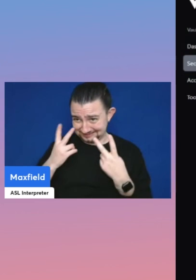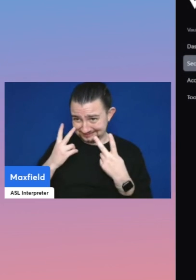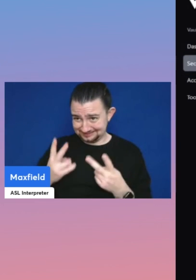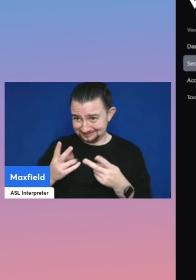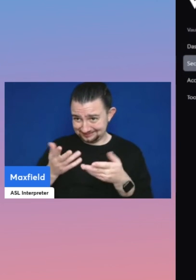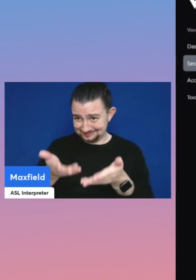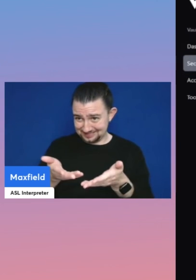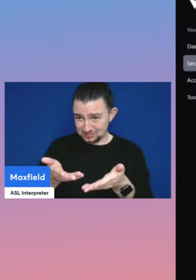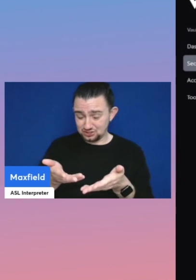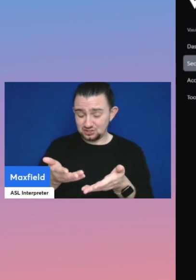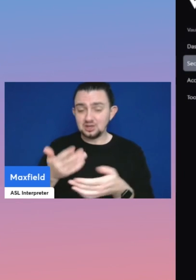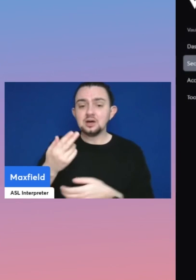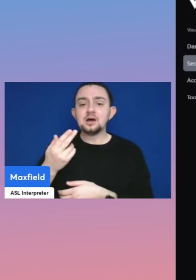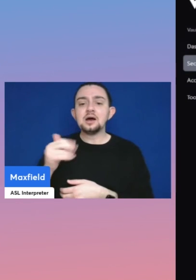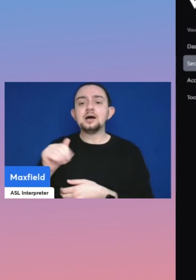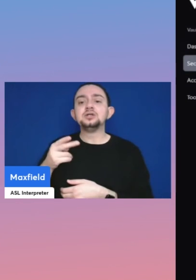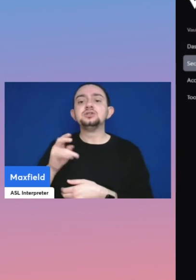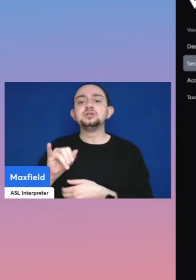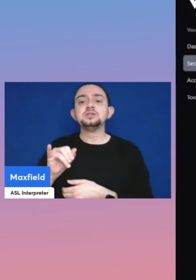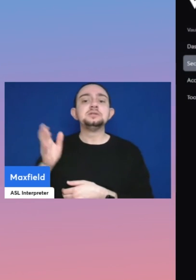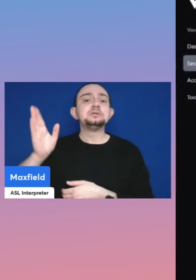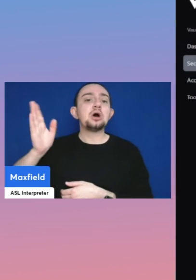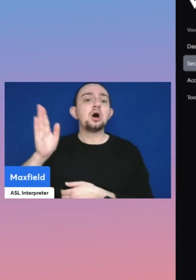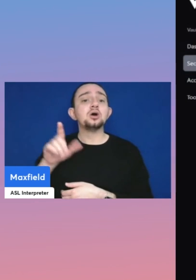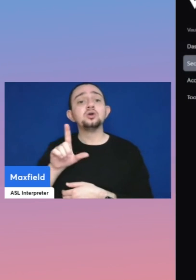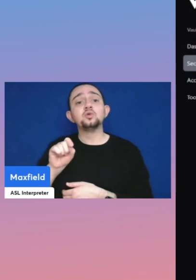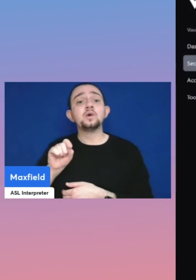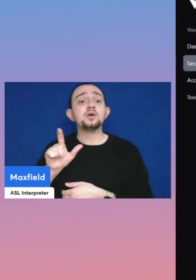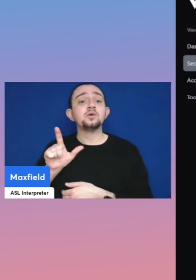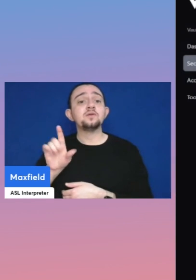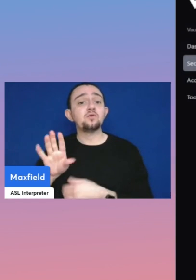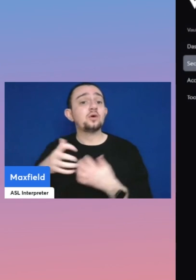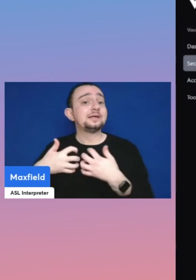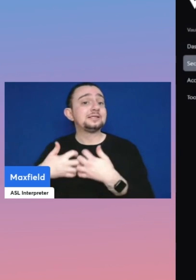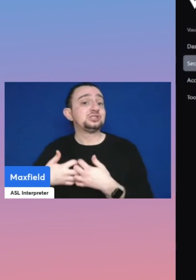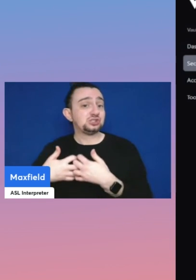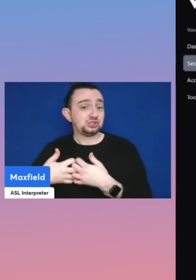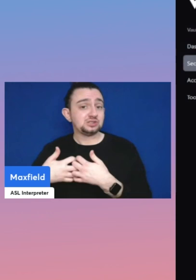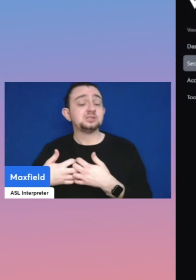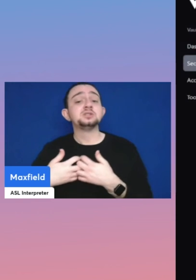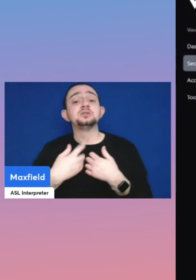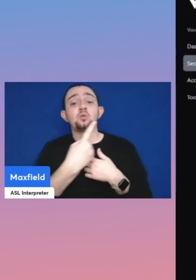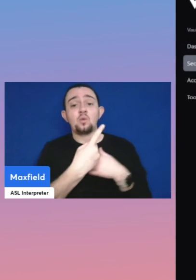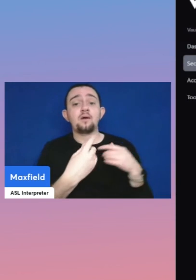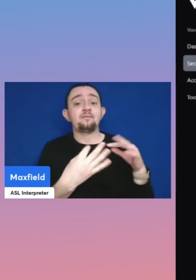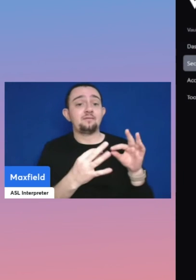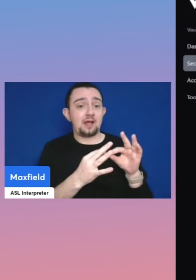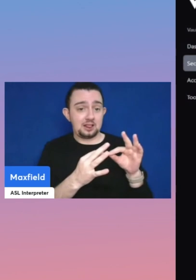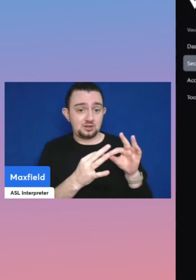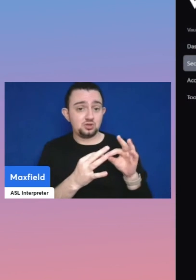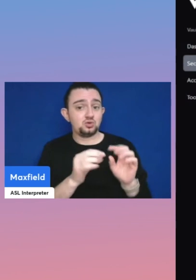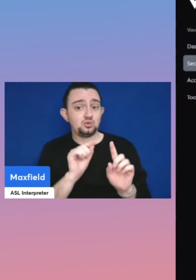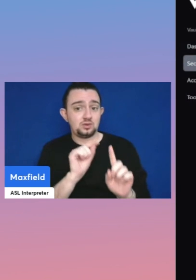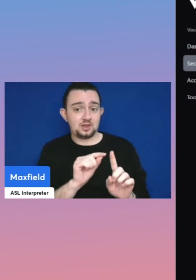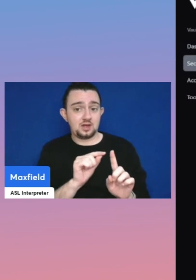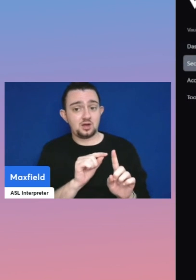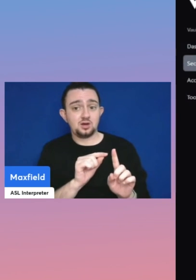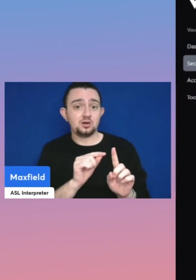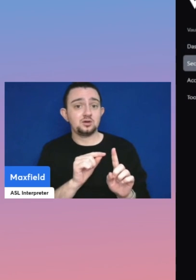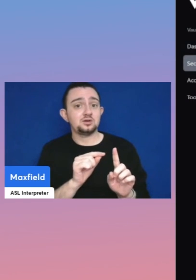the HashiTalk 2024 engine with one value, hello world.